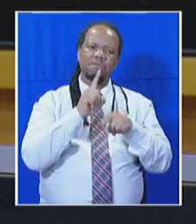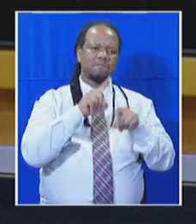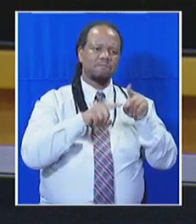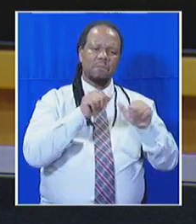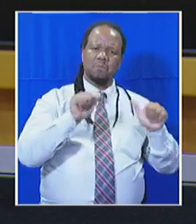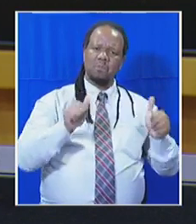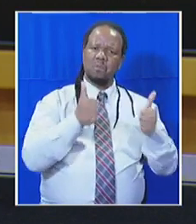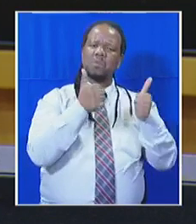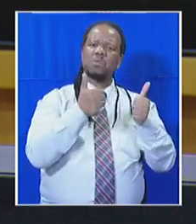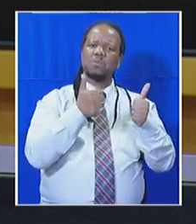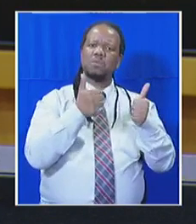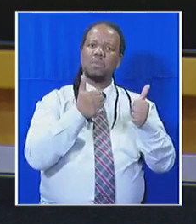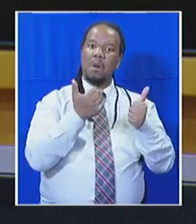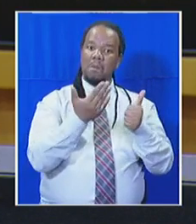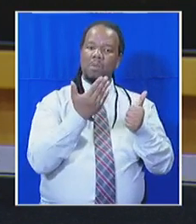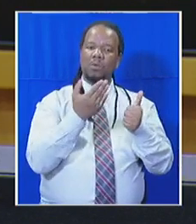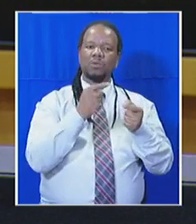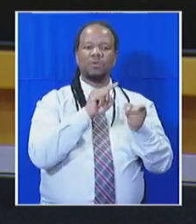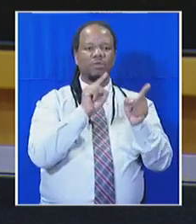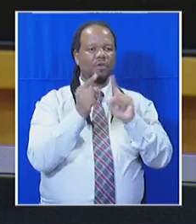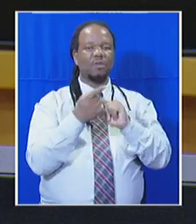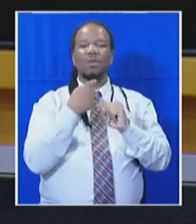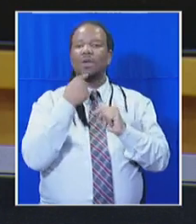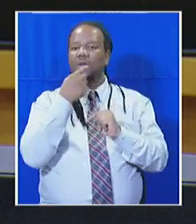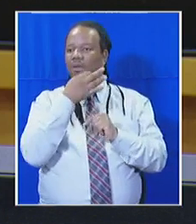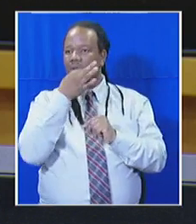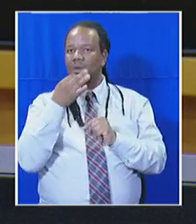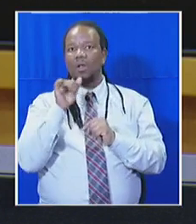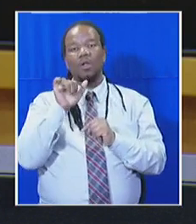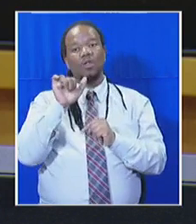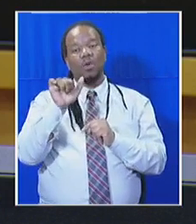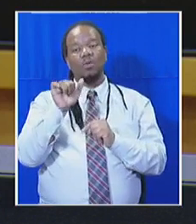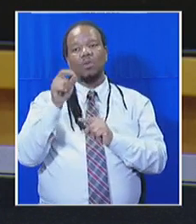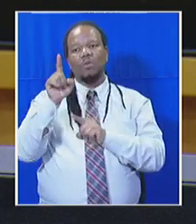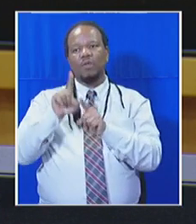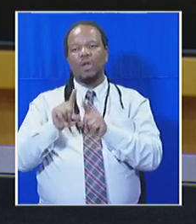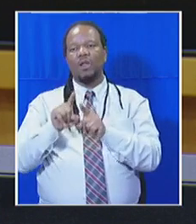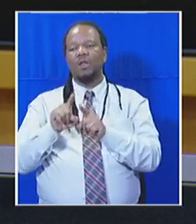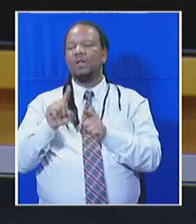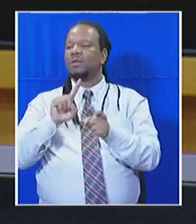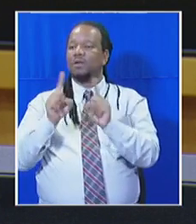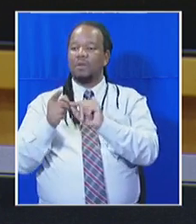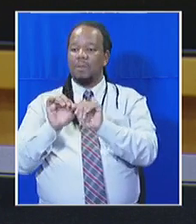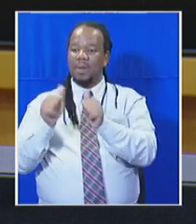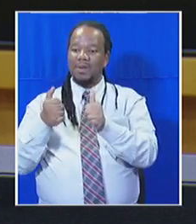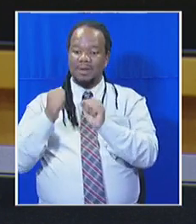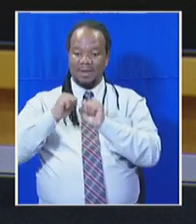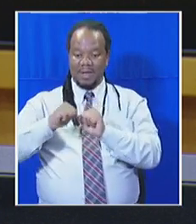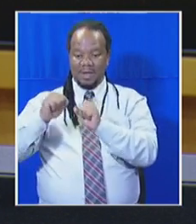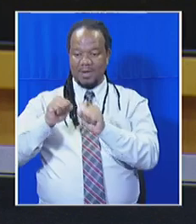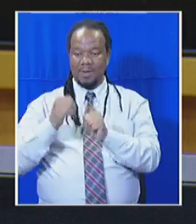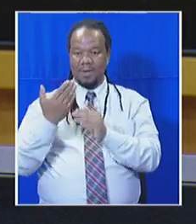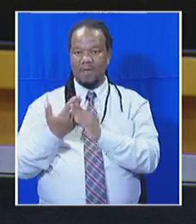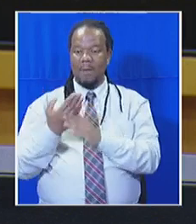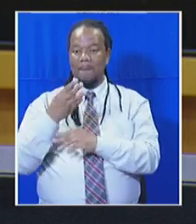transformation. Like I said in the answer, those who fail to transform based on the agreements that I've signed